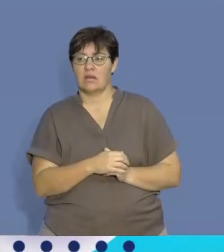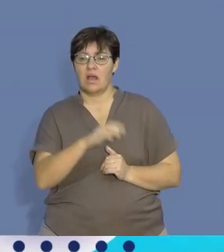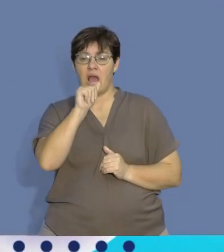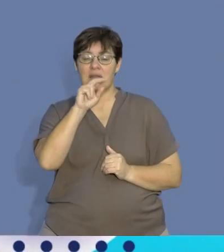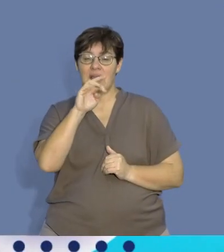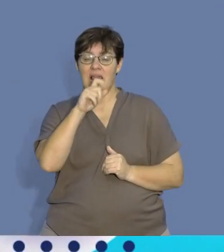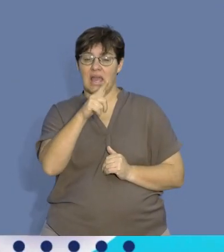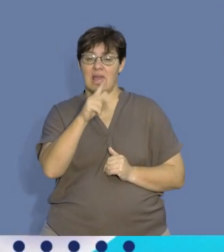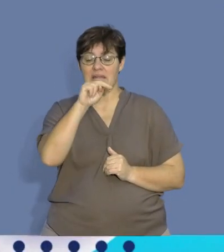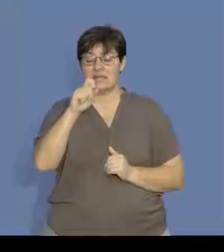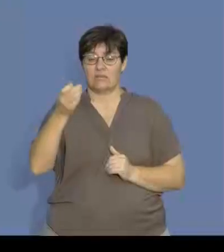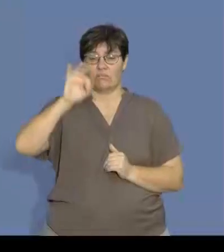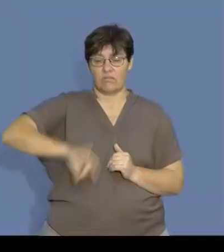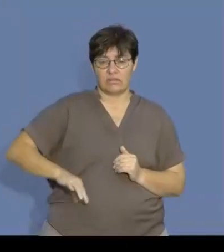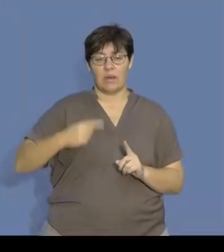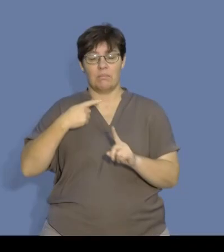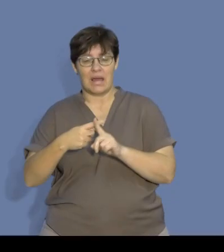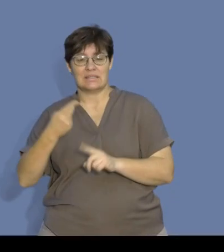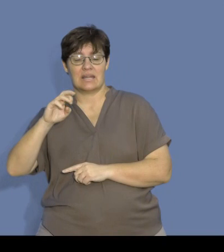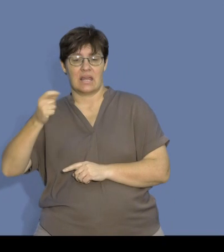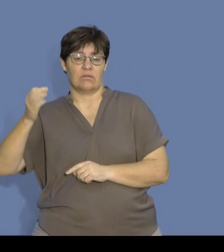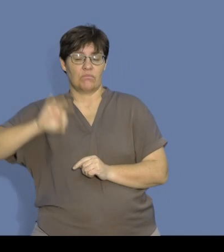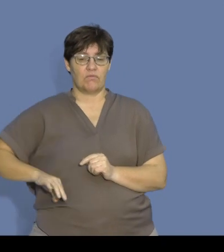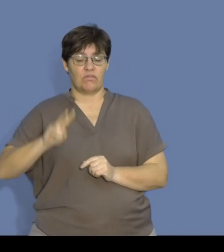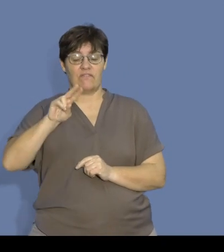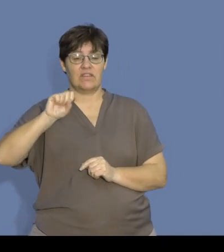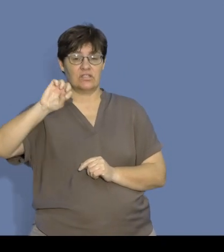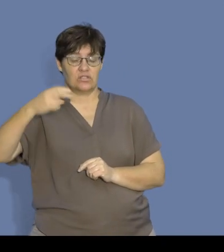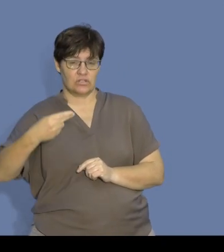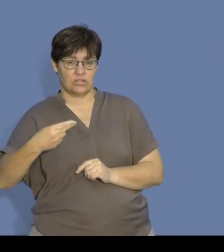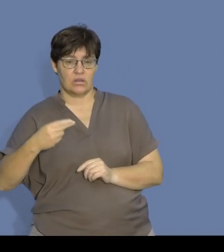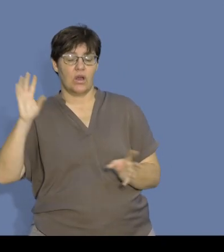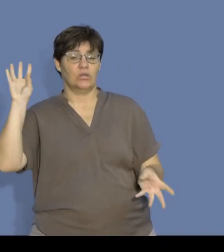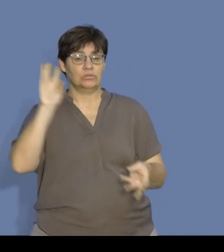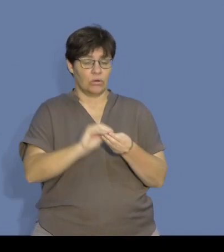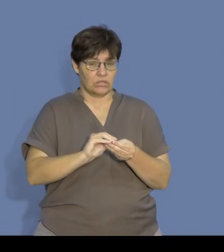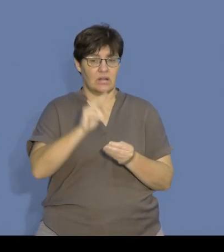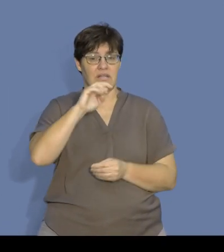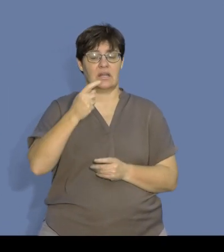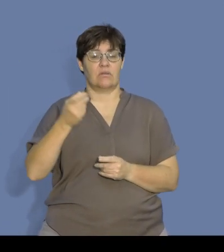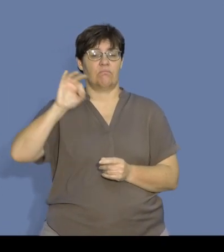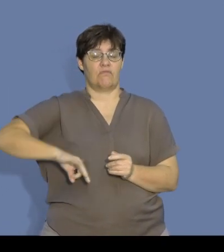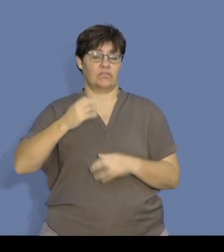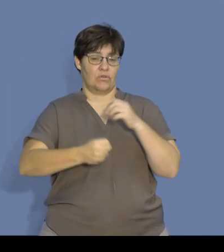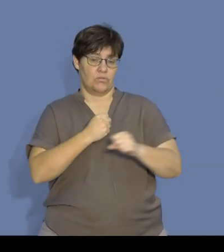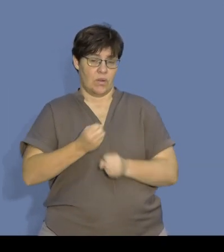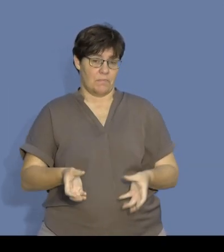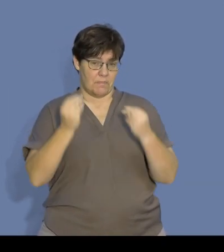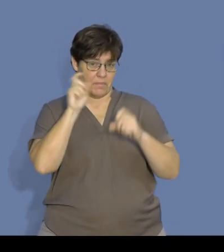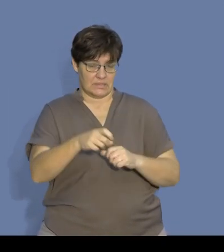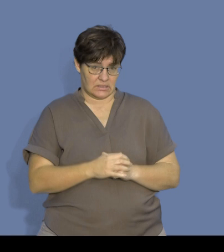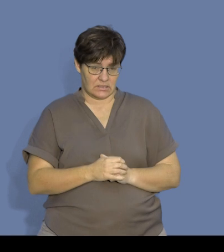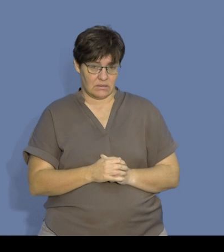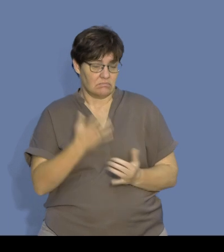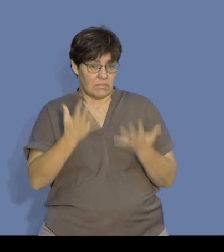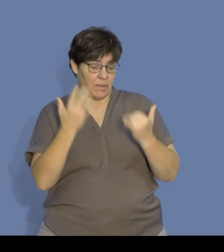remember, if I take Anele's net profit plus the net profit for Vish, I must get total net profit for